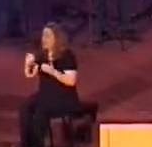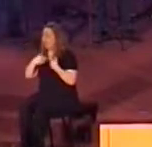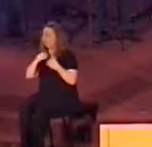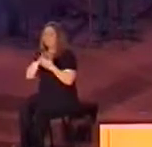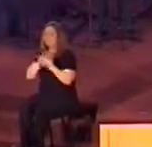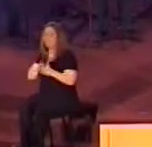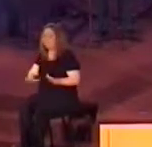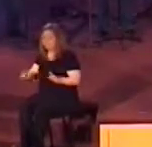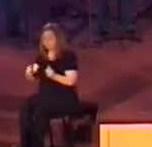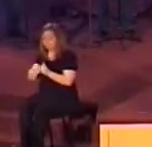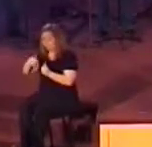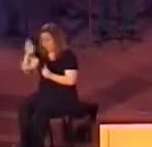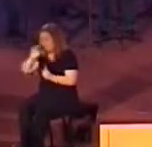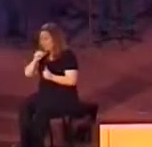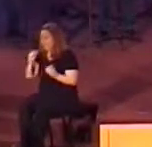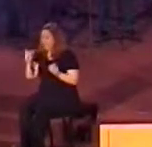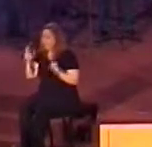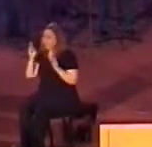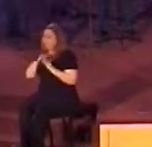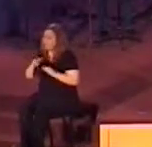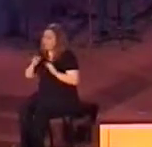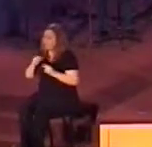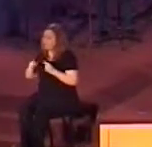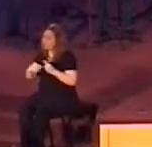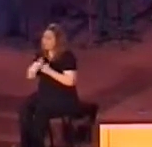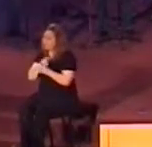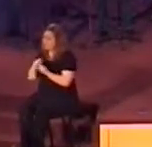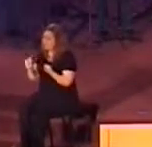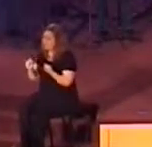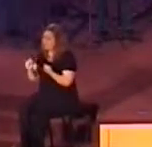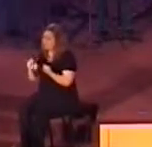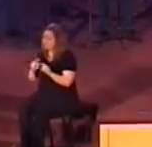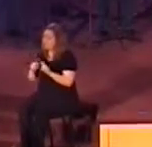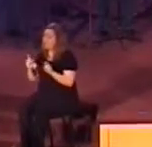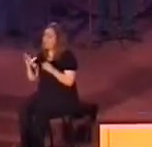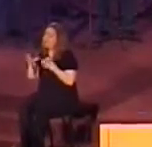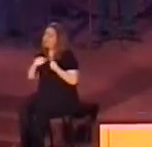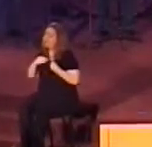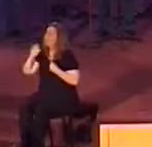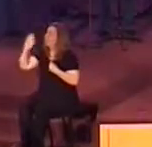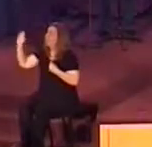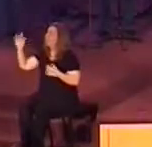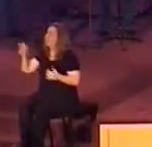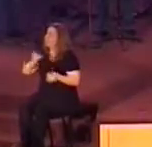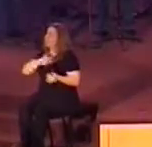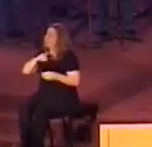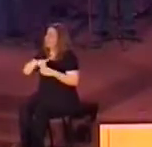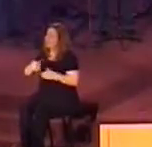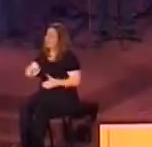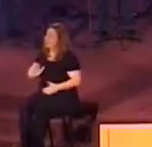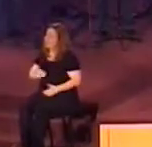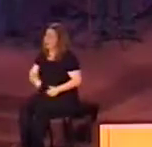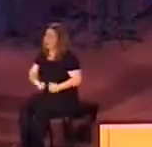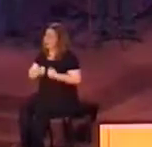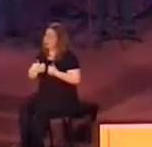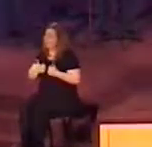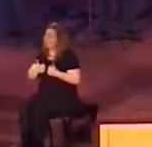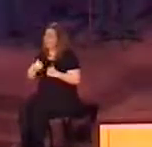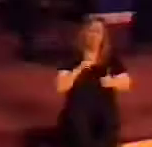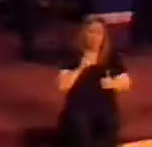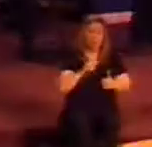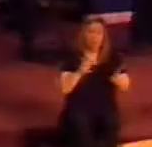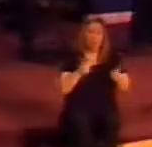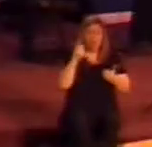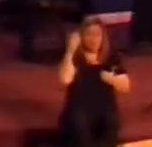peace. You don't have to worry about your salvation. You can simply accept God's grace in your life. That's what he wants for you. That's what he wants